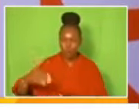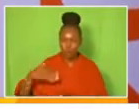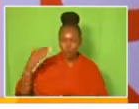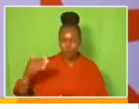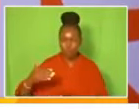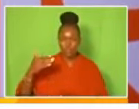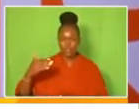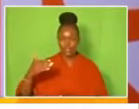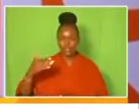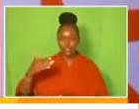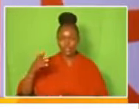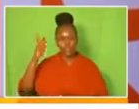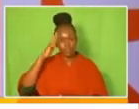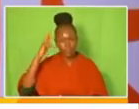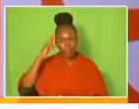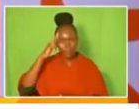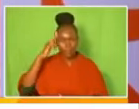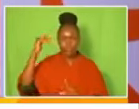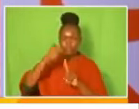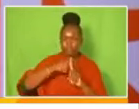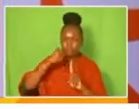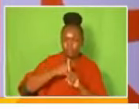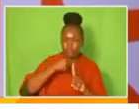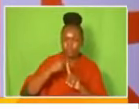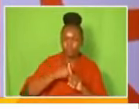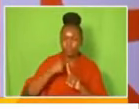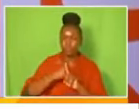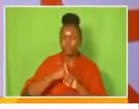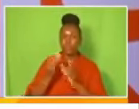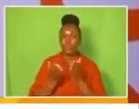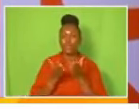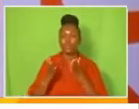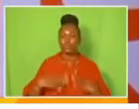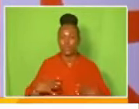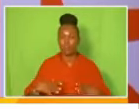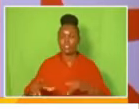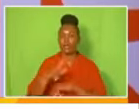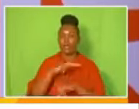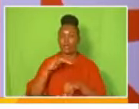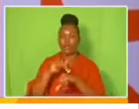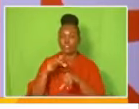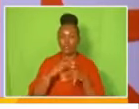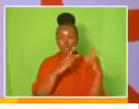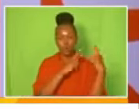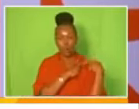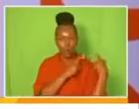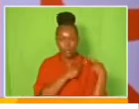that fighting on the side of the people is our national calling.